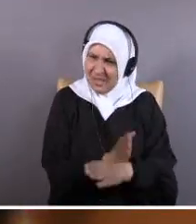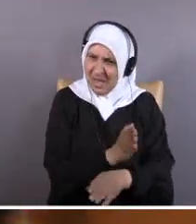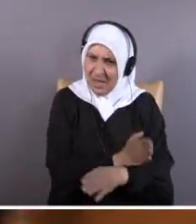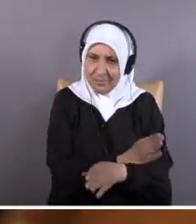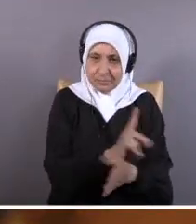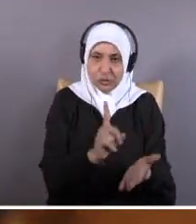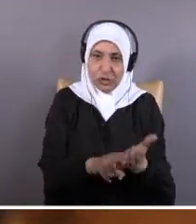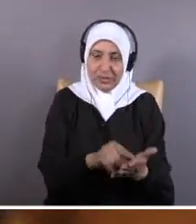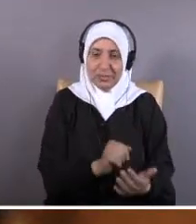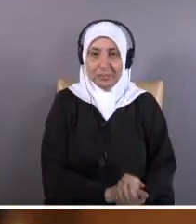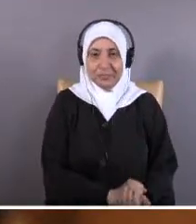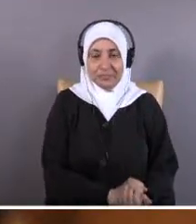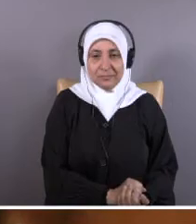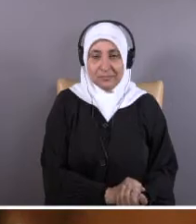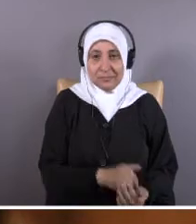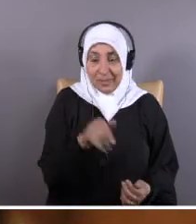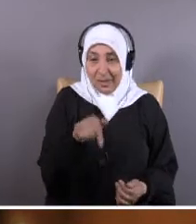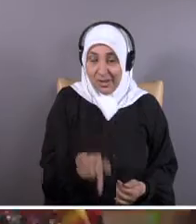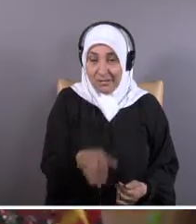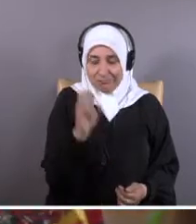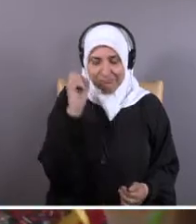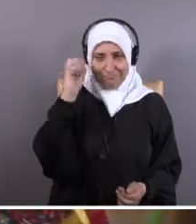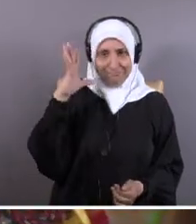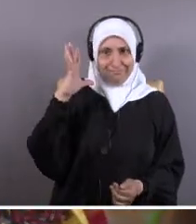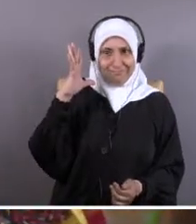It's amazing.